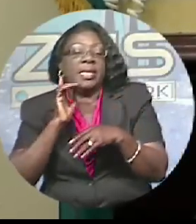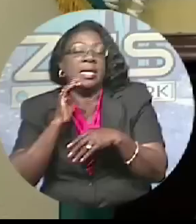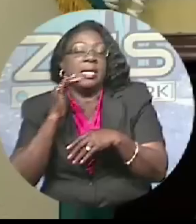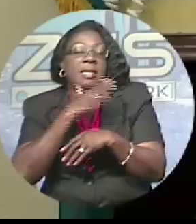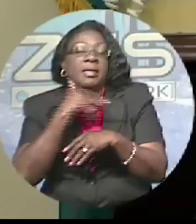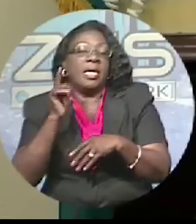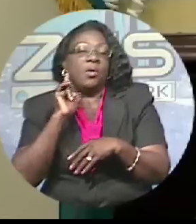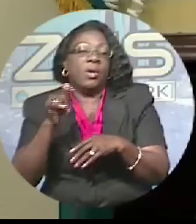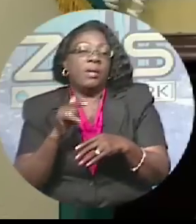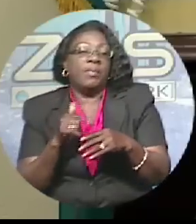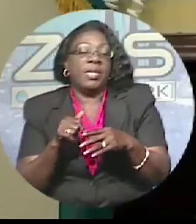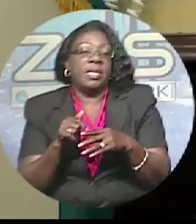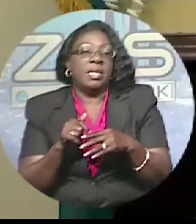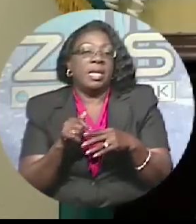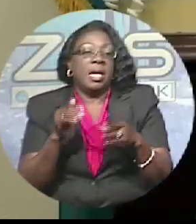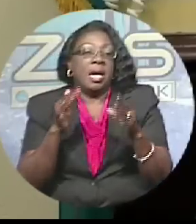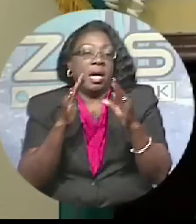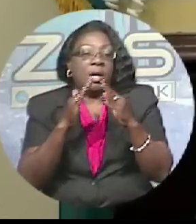they will be housed in the